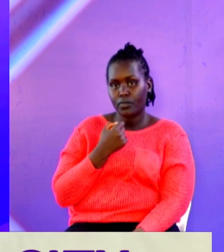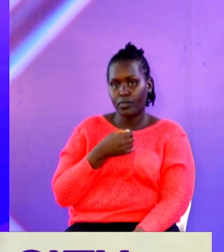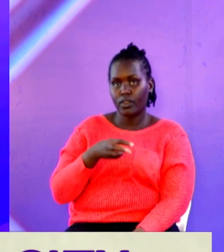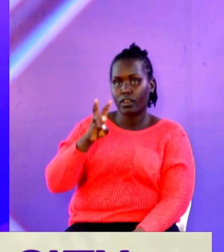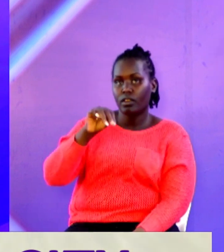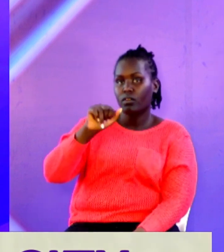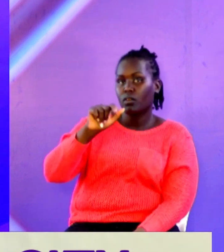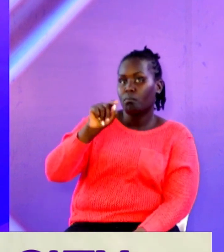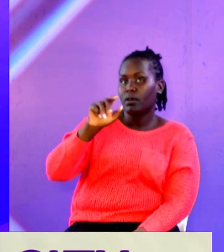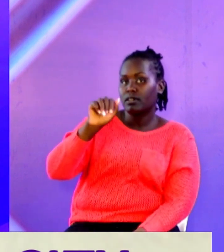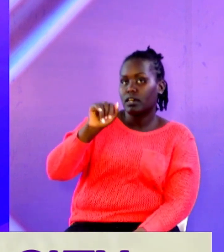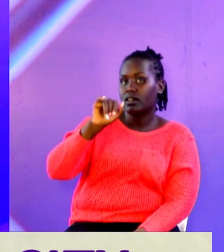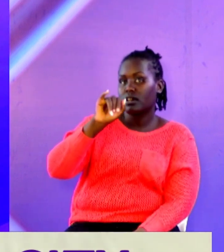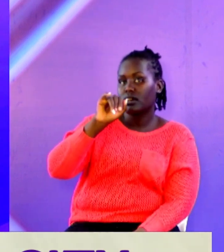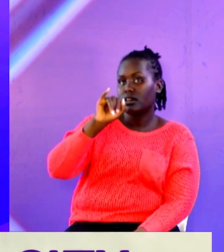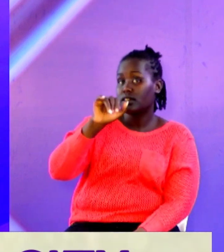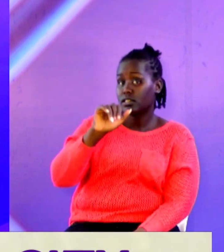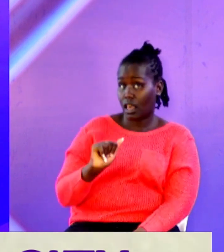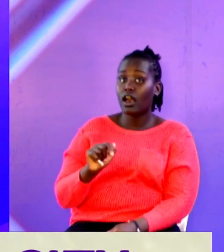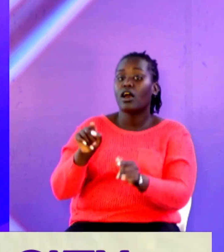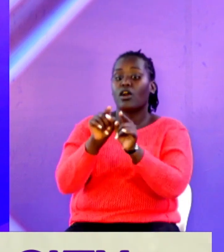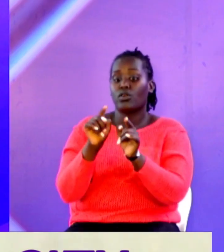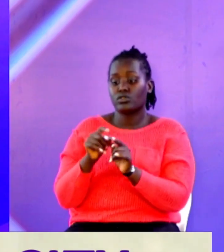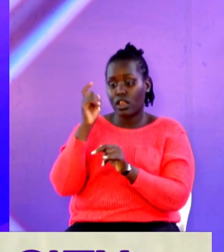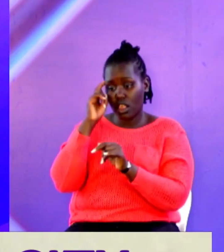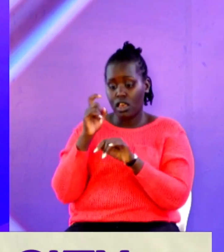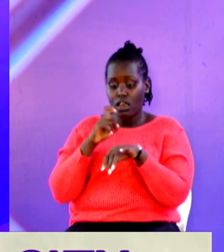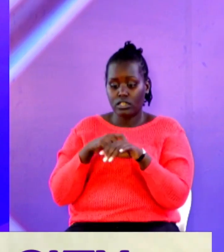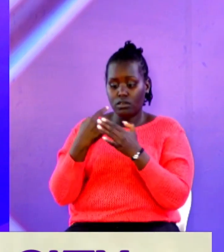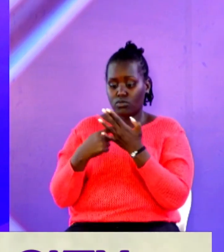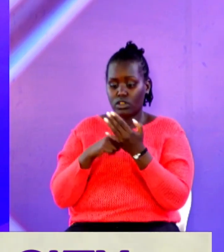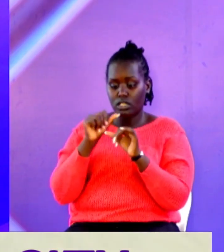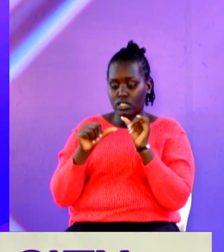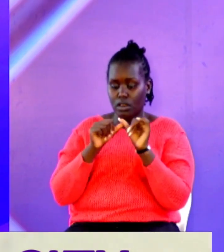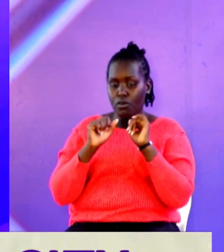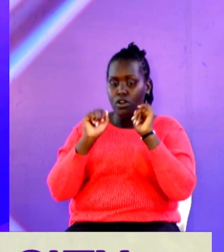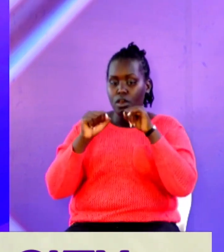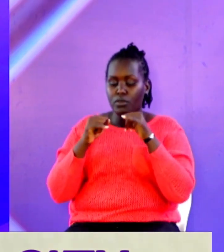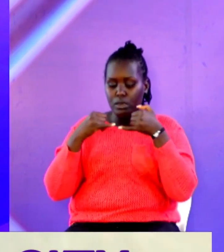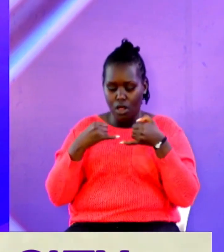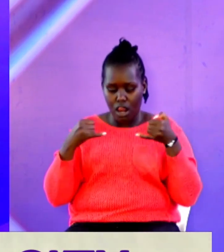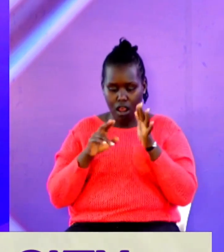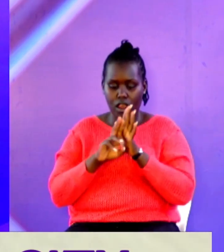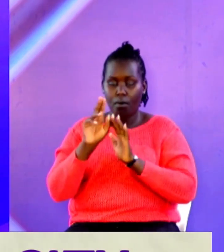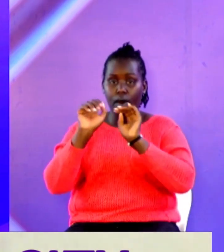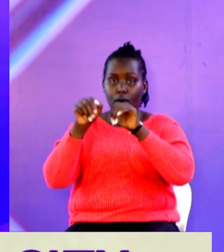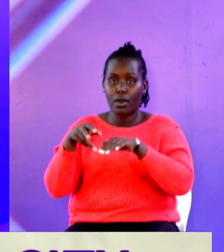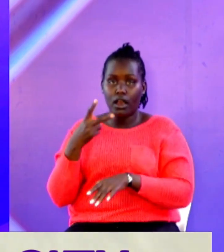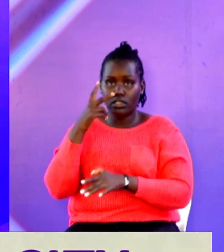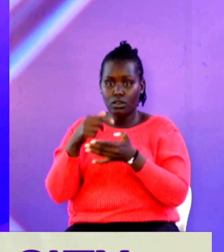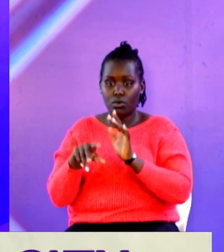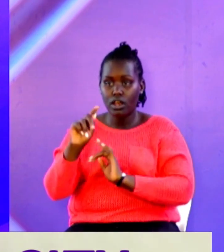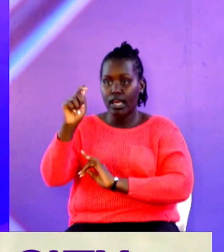Matasi, I think so. And of course, when you look at this possible lineup, you can see Kenya,